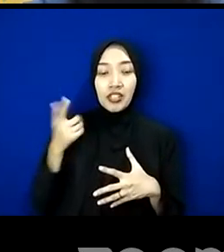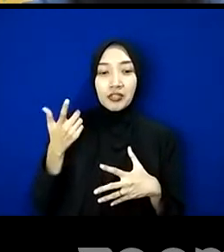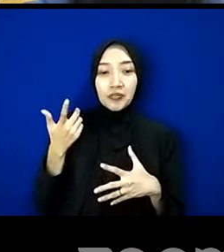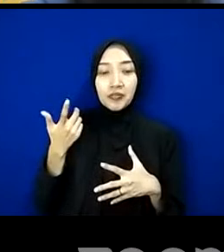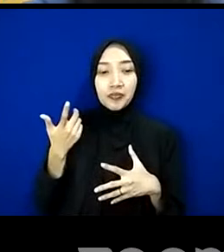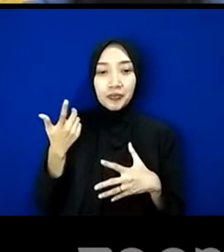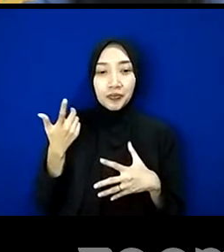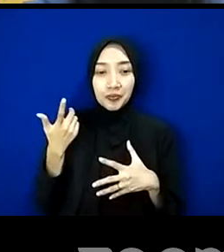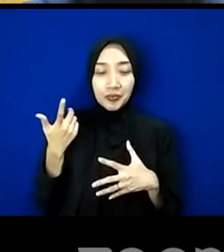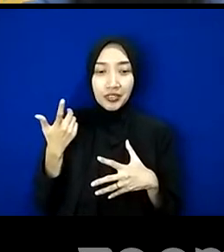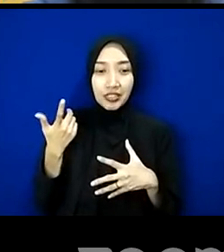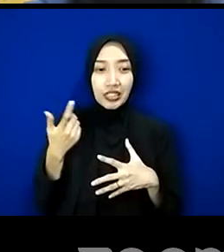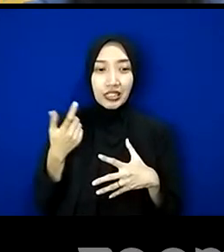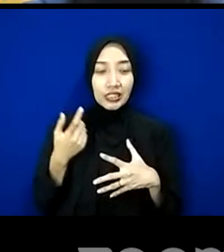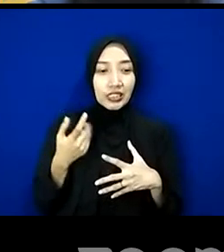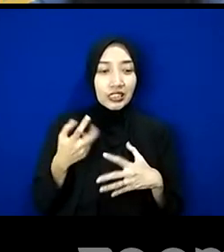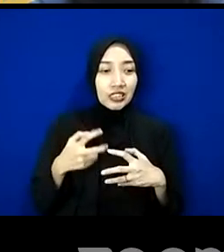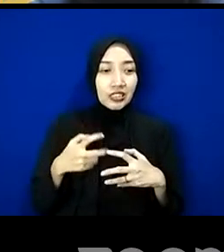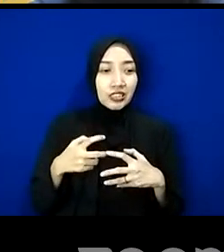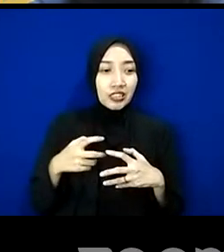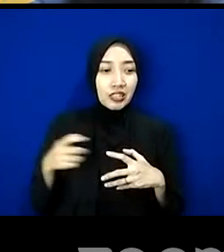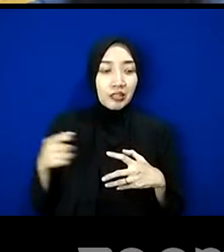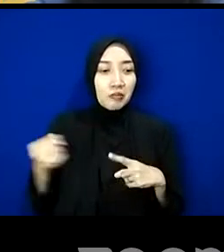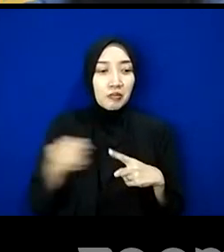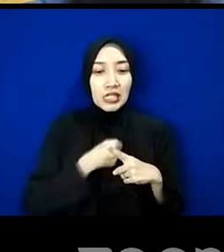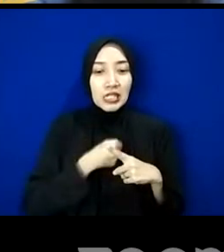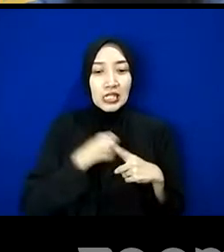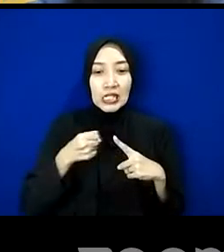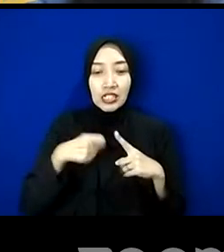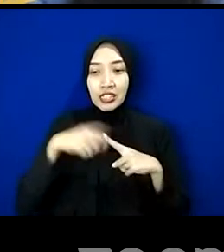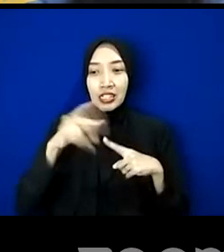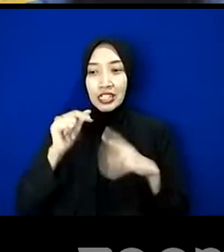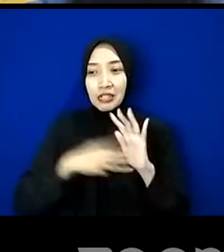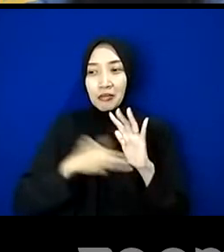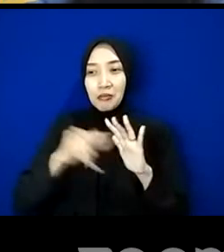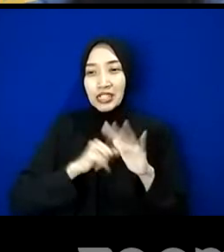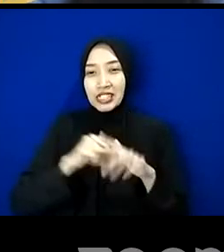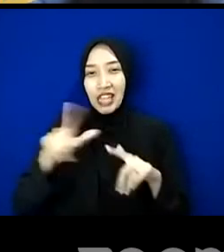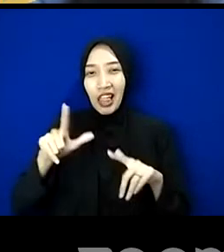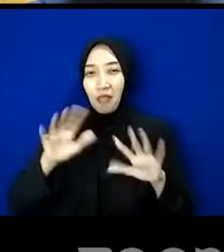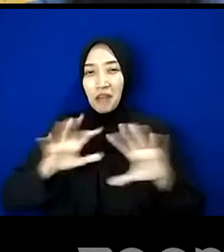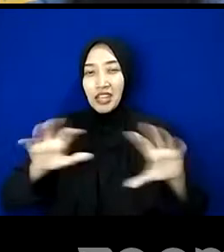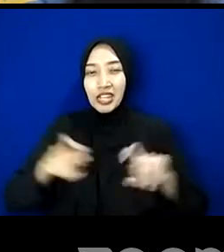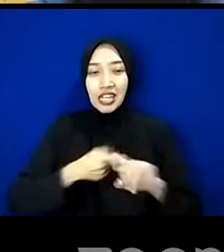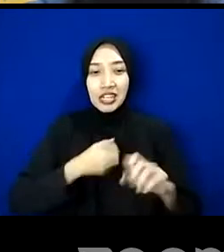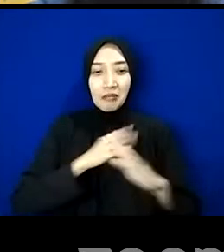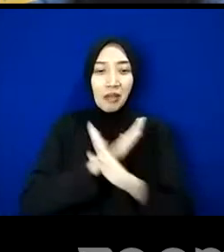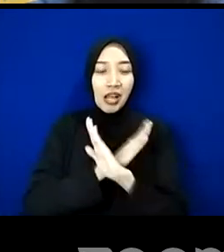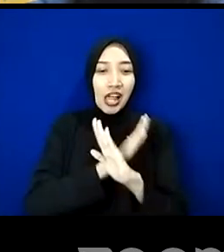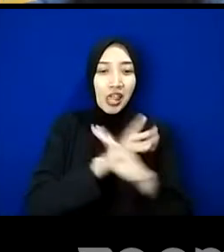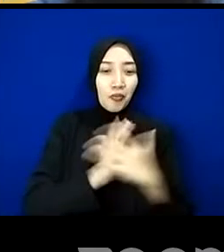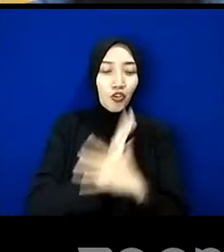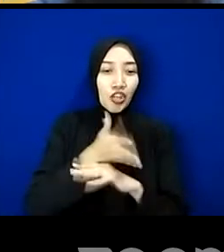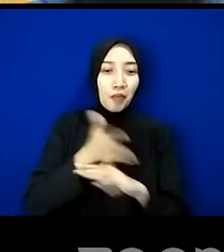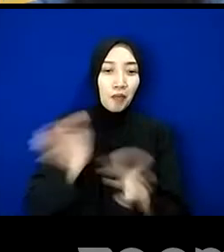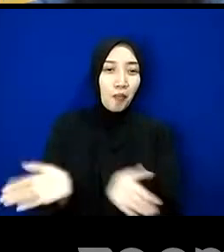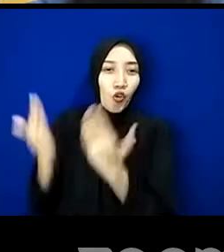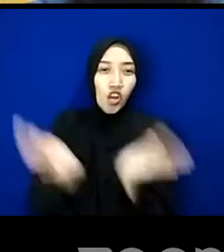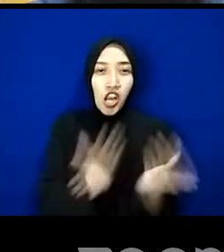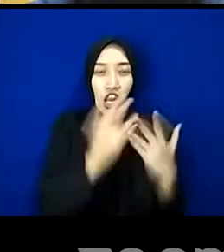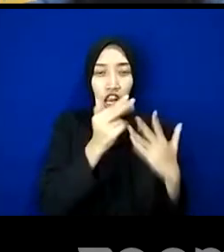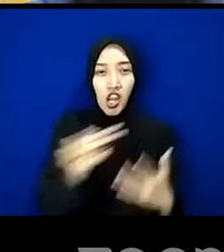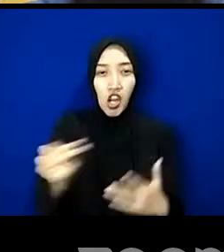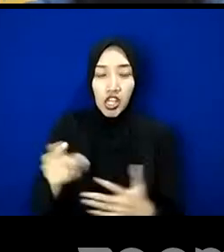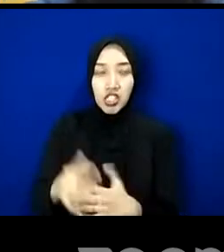So then development project, of course. So then the leaders can just show up with or without judicial process. They